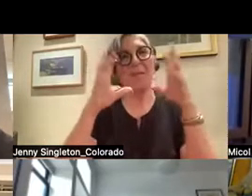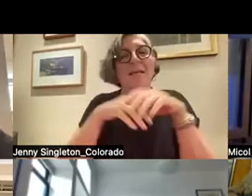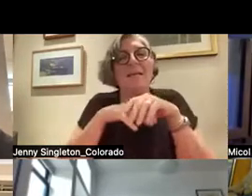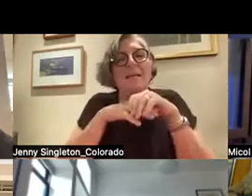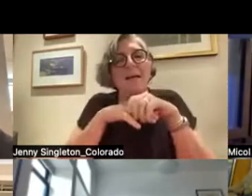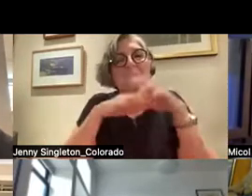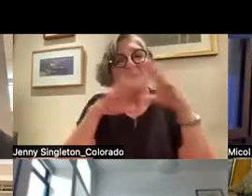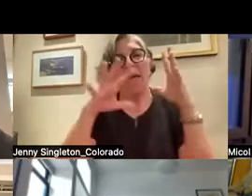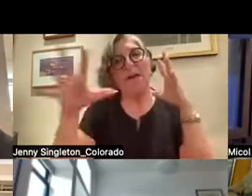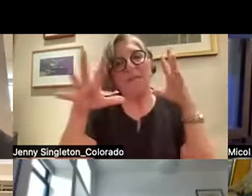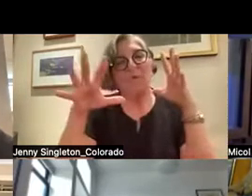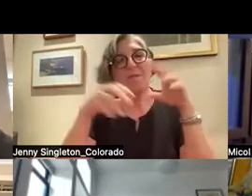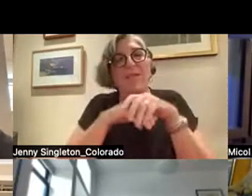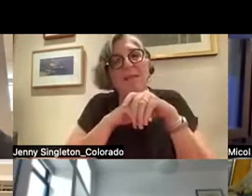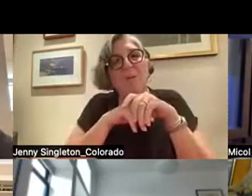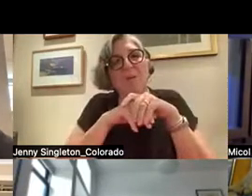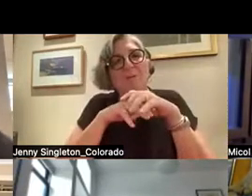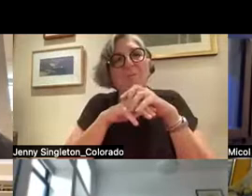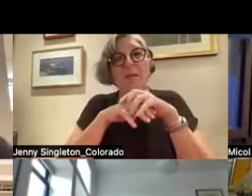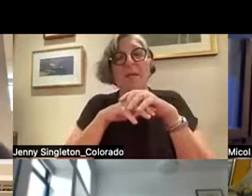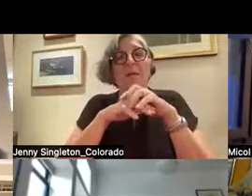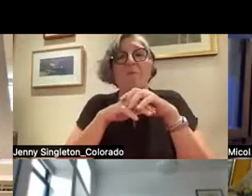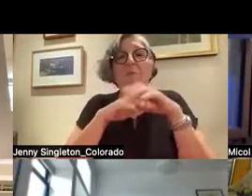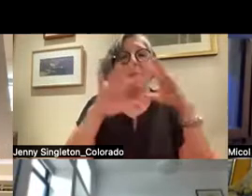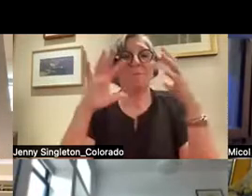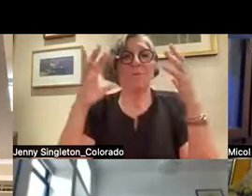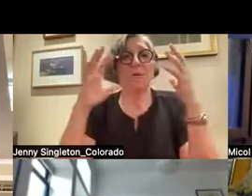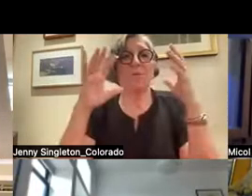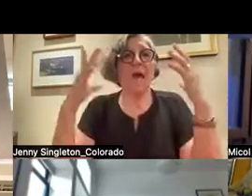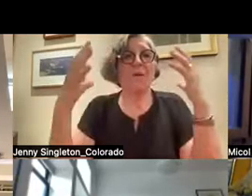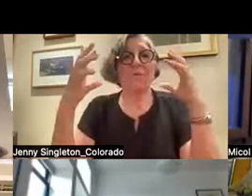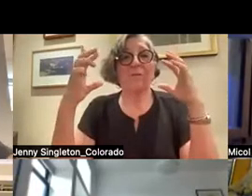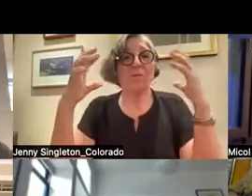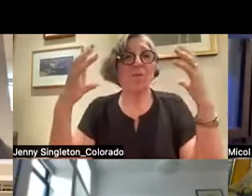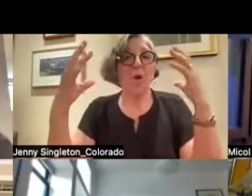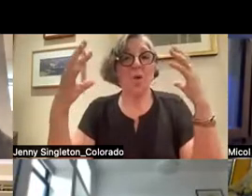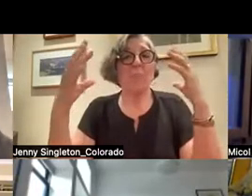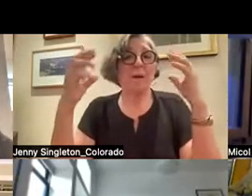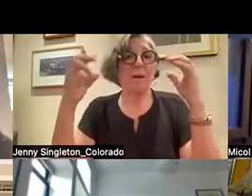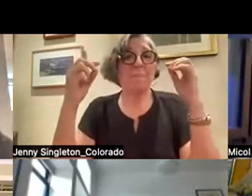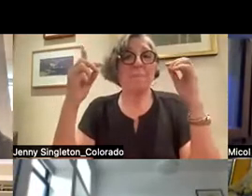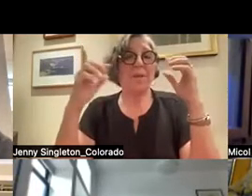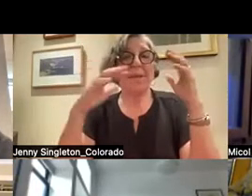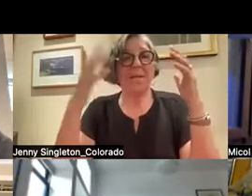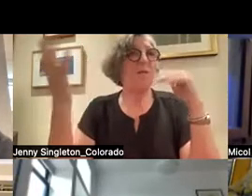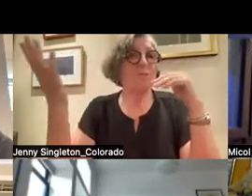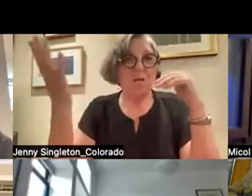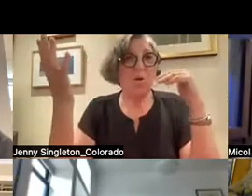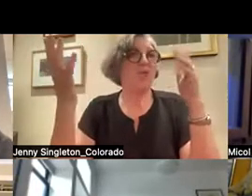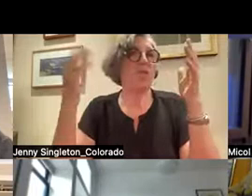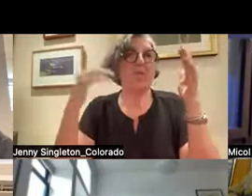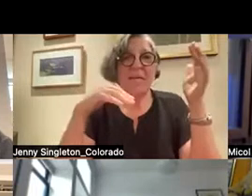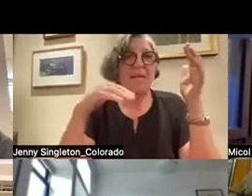there's, so that kind of prosody can be used, but from a grammatical scope, like